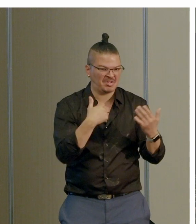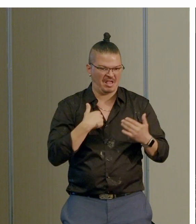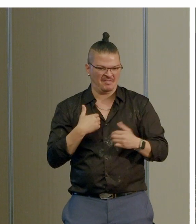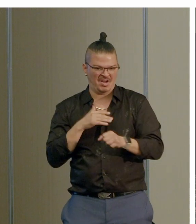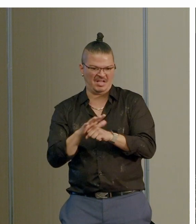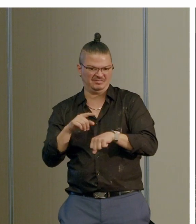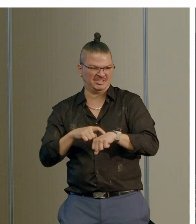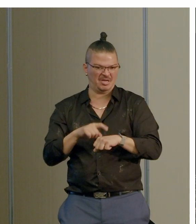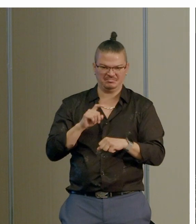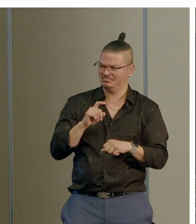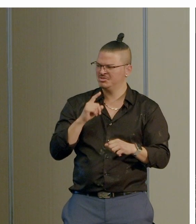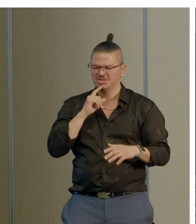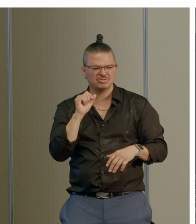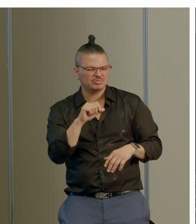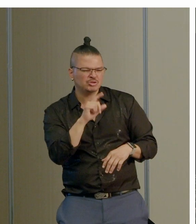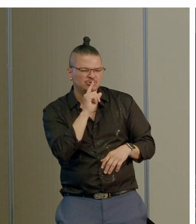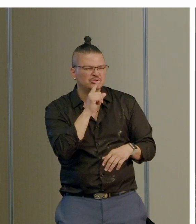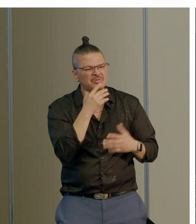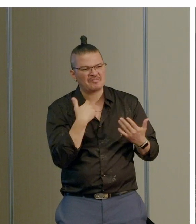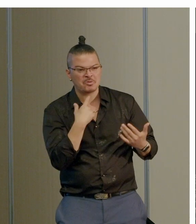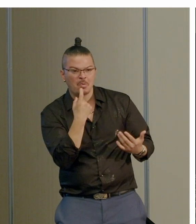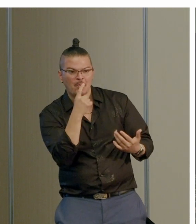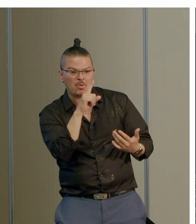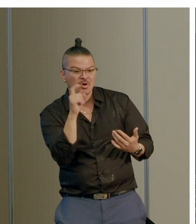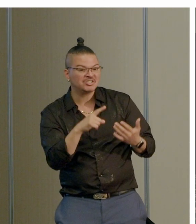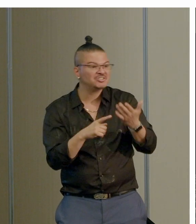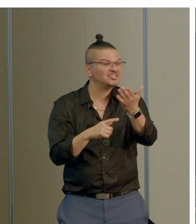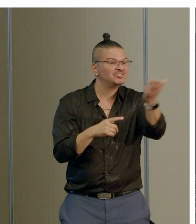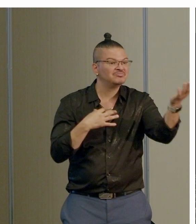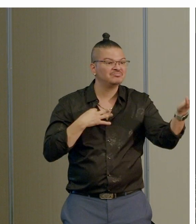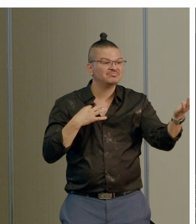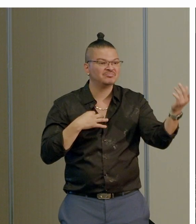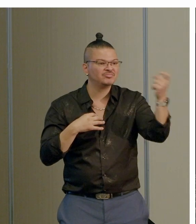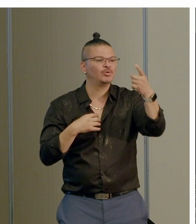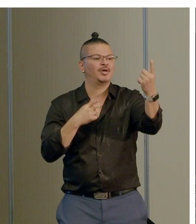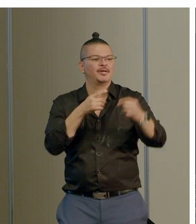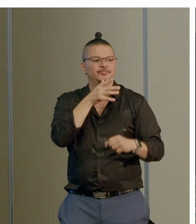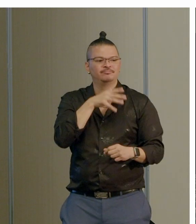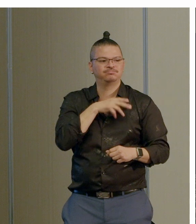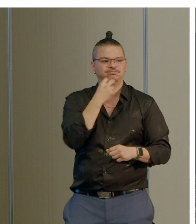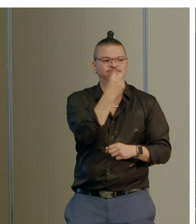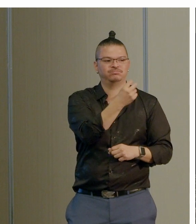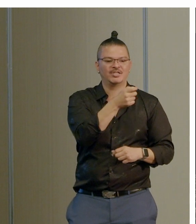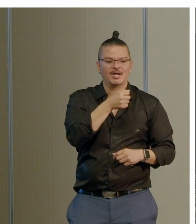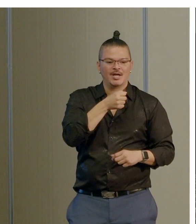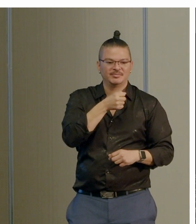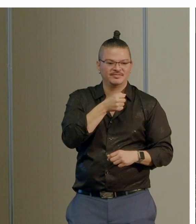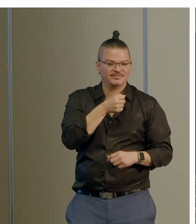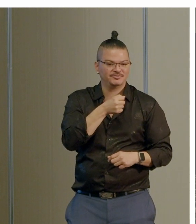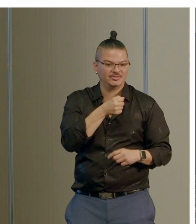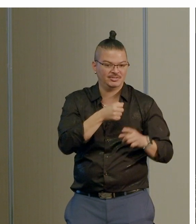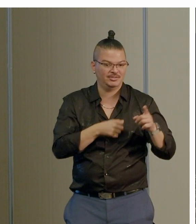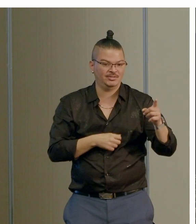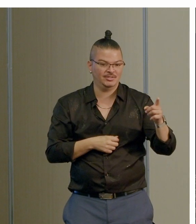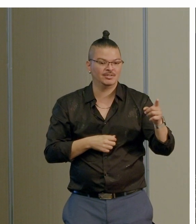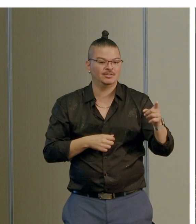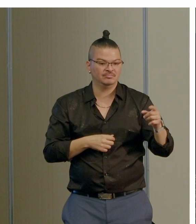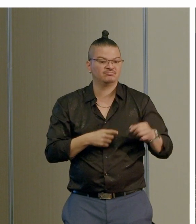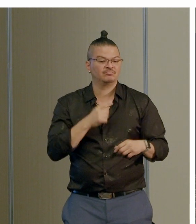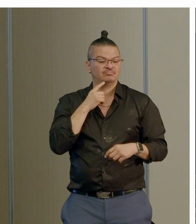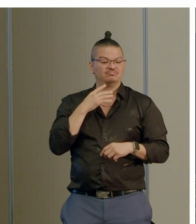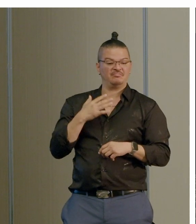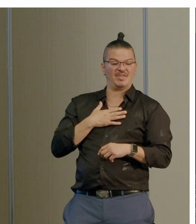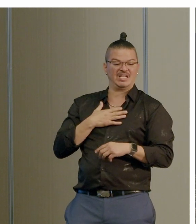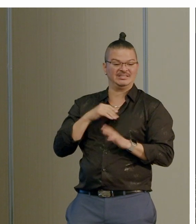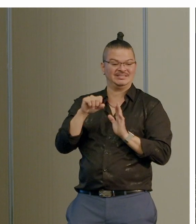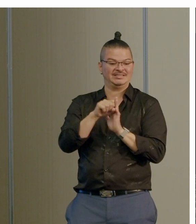am also training in my state on digital accessibility, and I'm wondering, how did